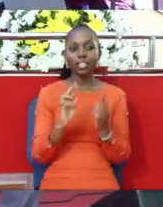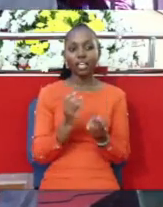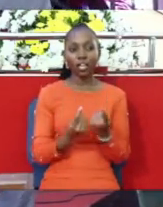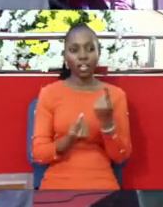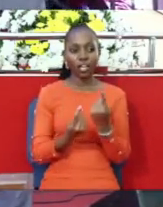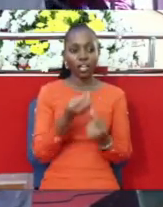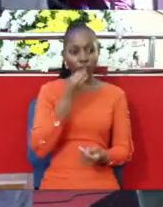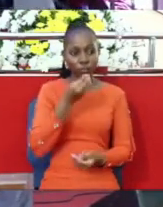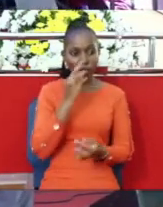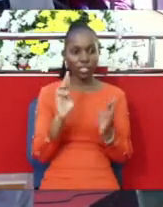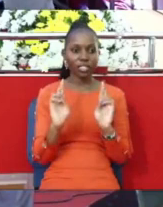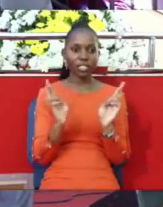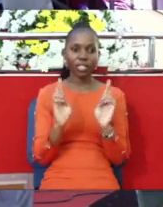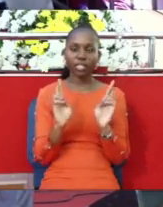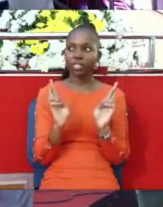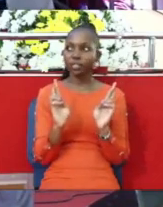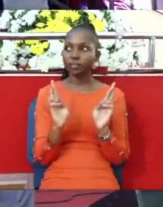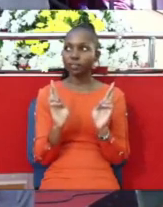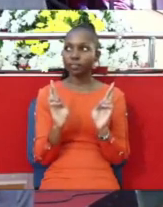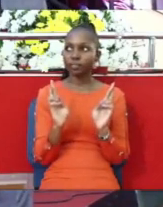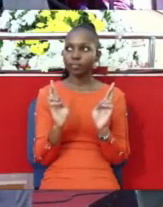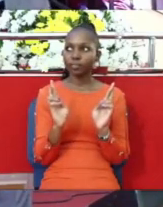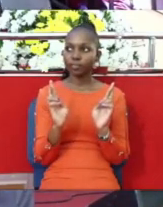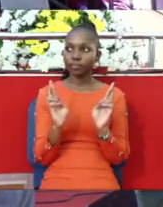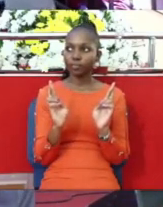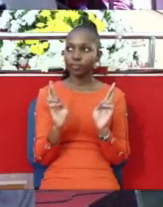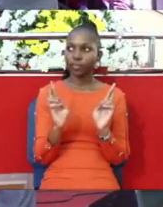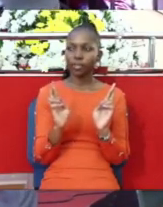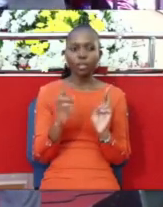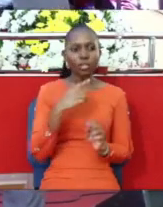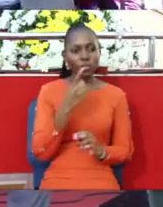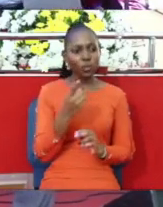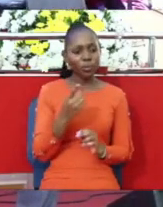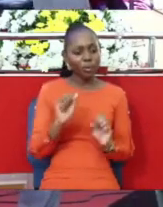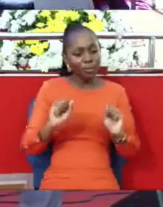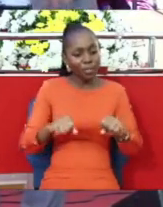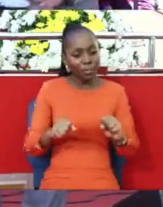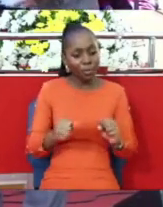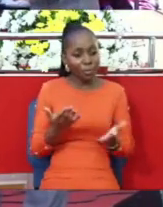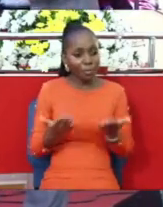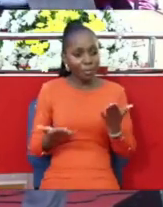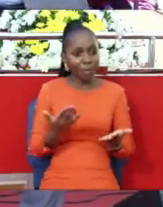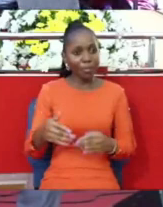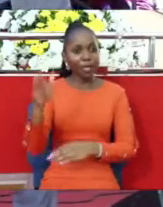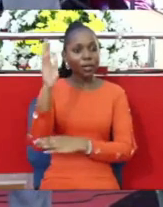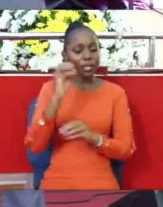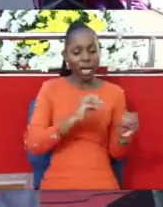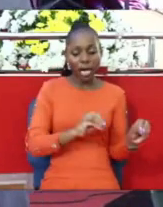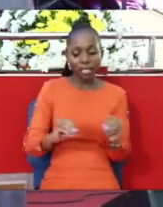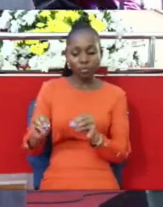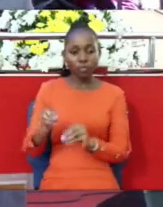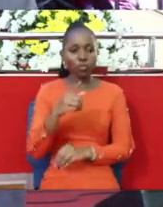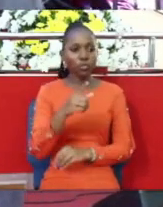Chumba and a toilet. Then God moves you from that one. Na Bwana anakutoa to a two-room one. Anakupeleka vyumba viwili. Don't put your hope in those